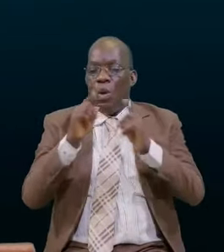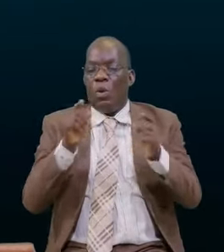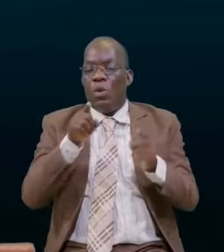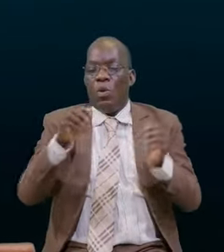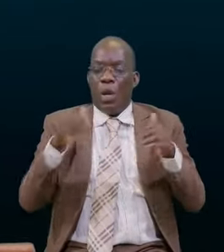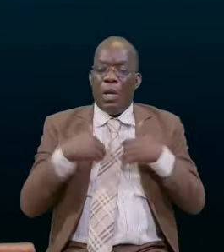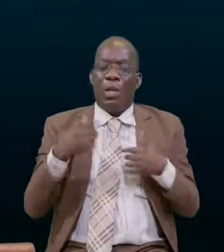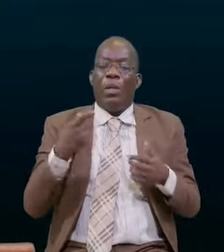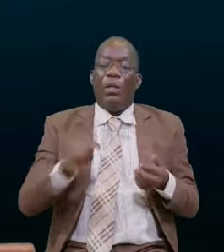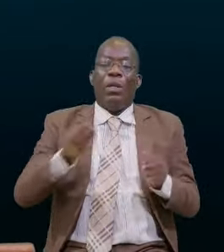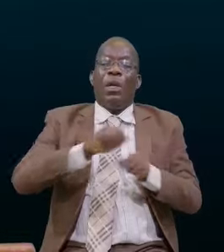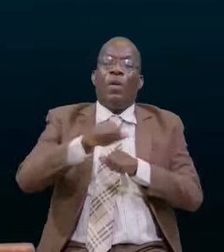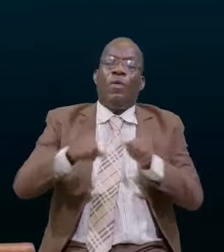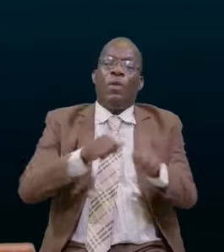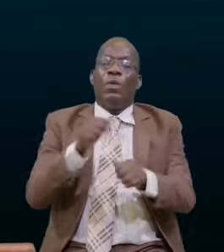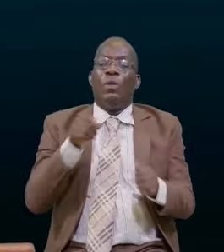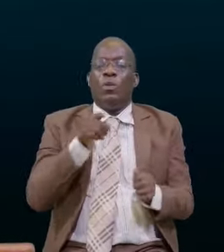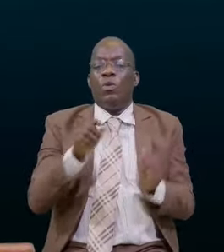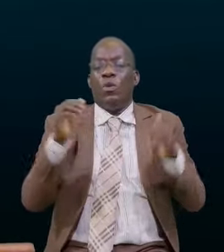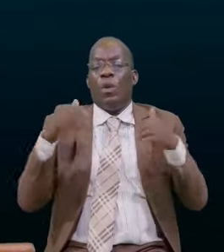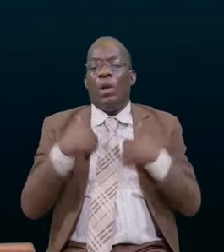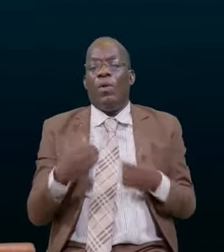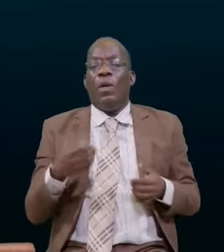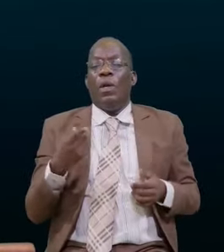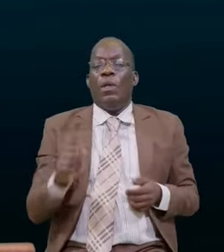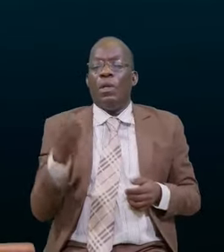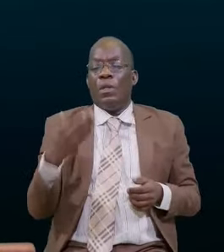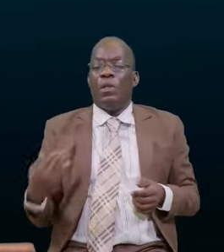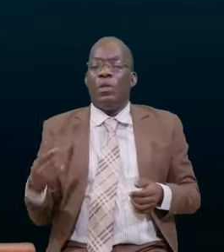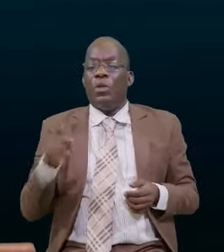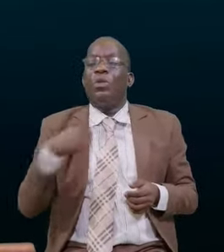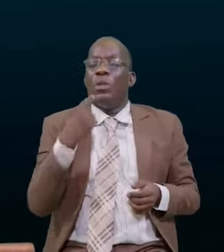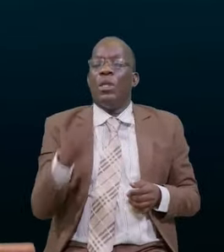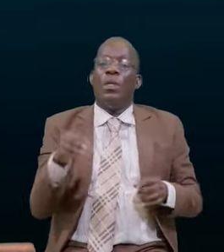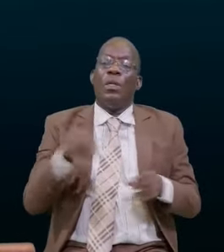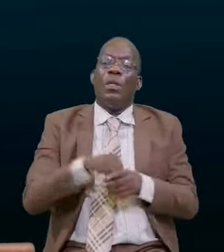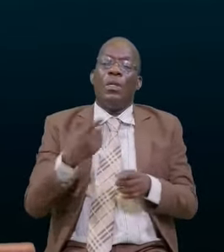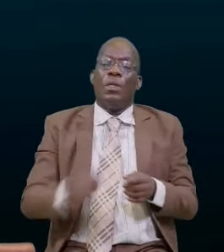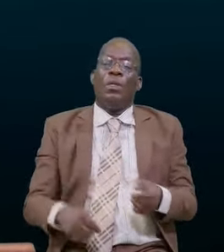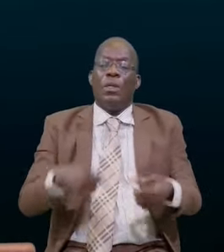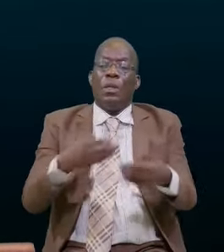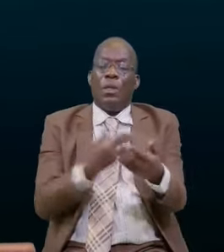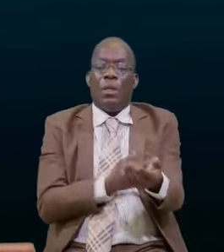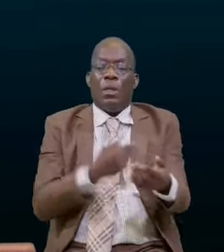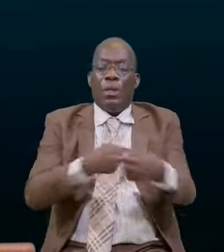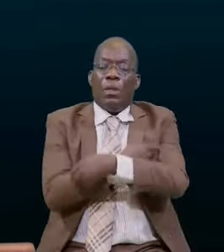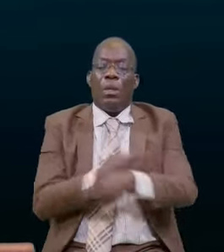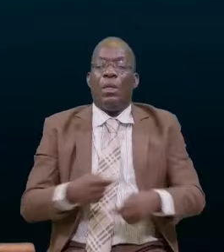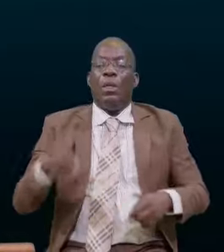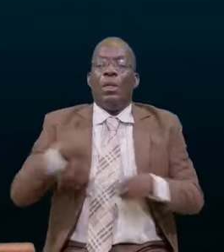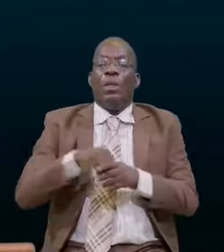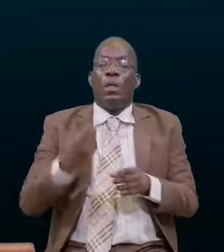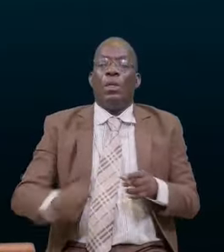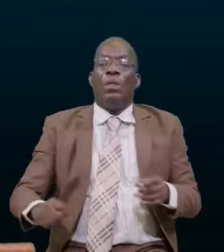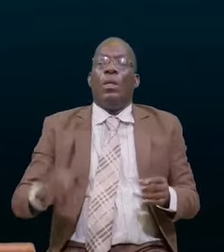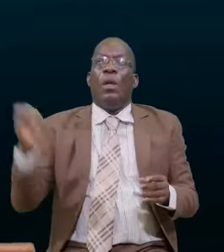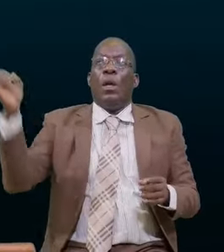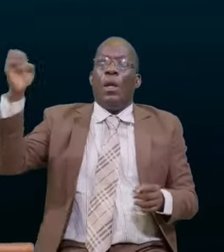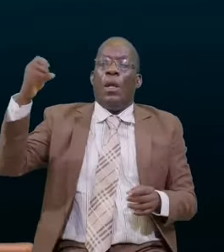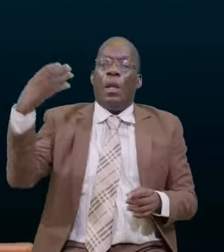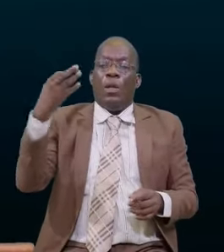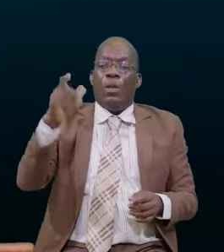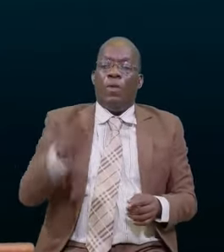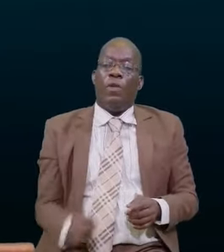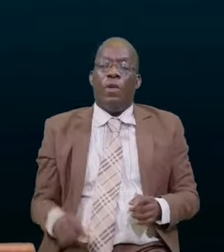the day things that you have said during the day examine this the light of the word of God and the word of God which is the mirror will show